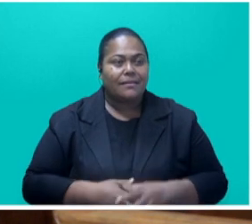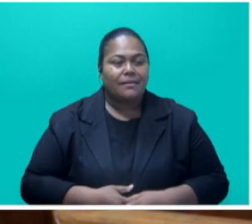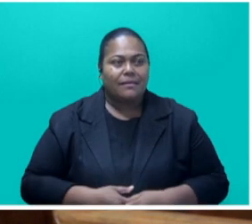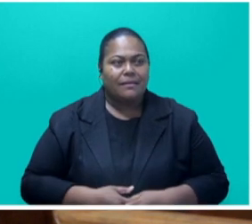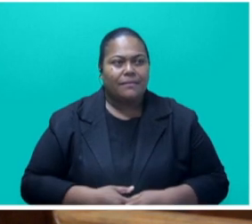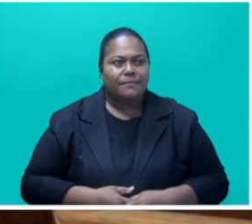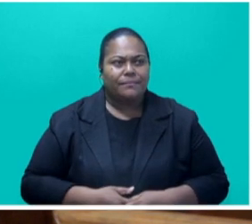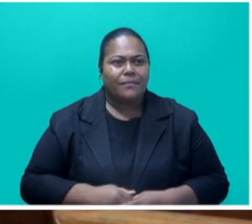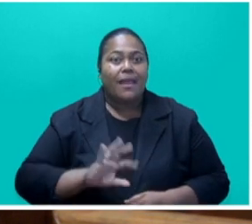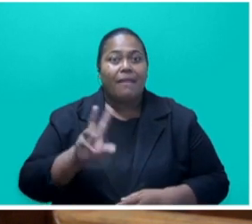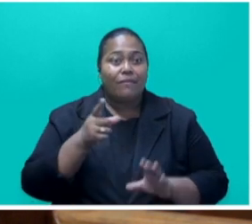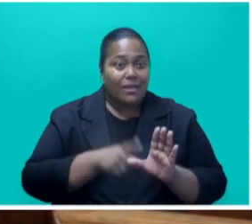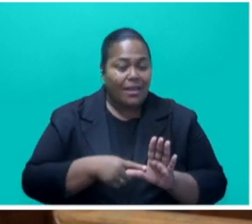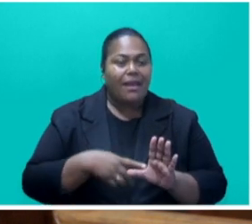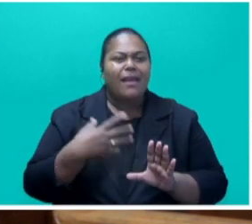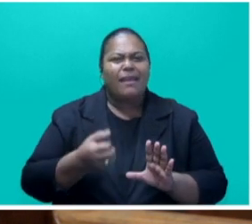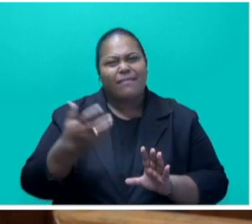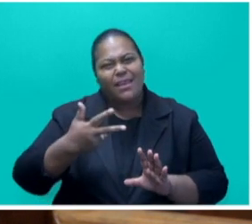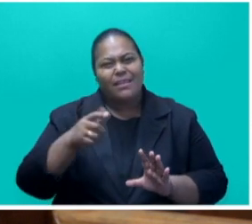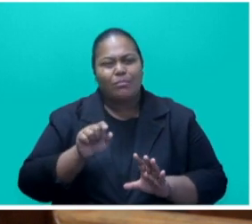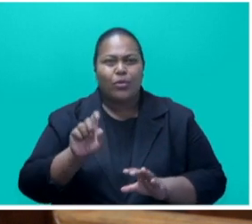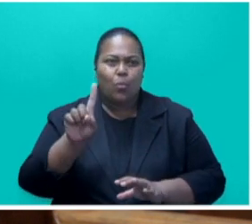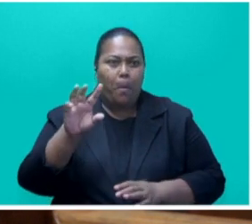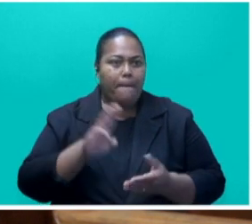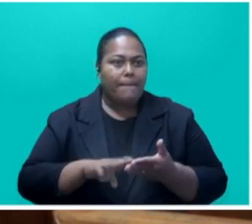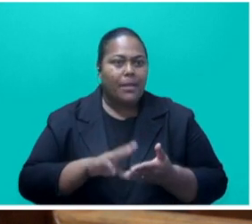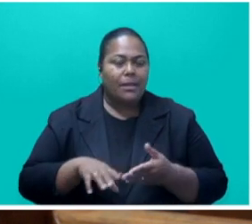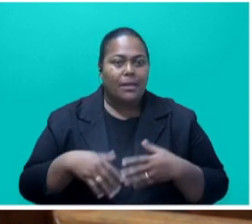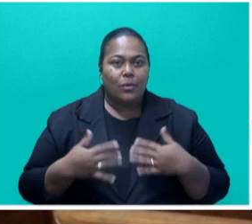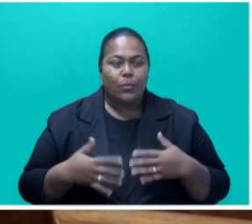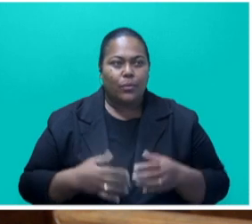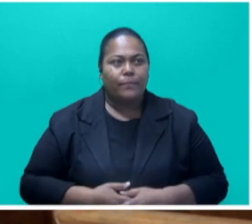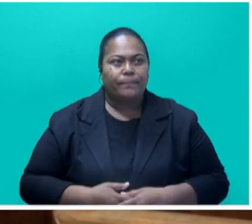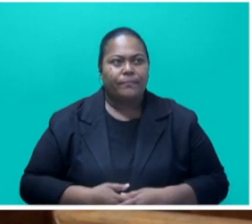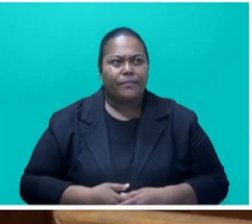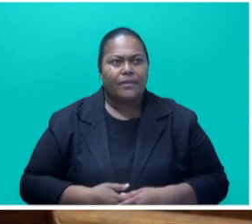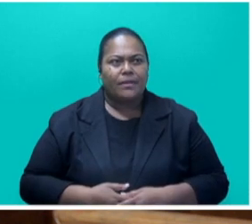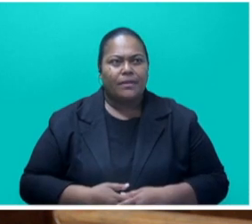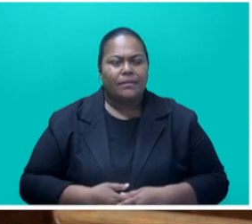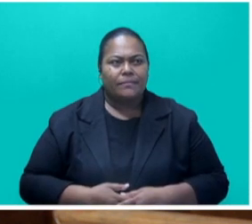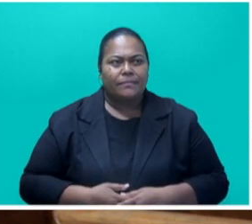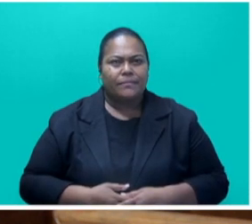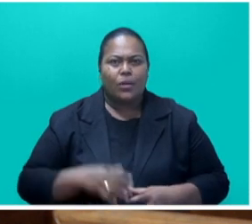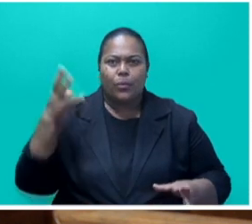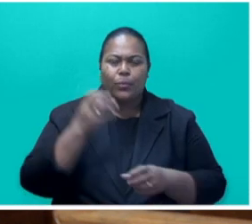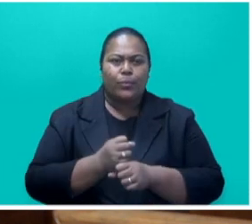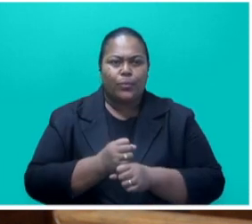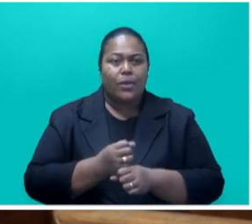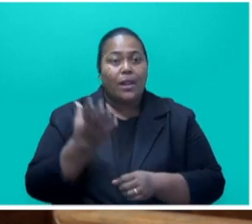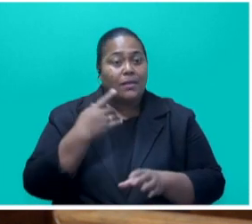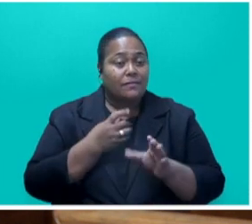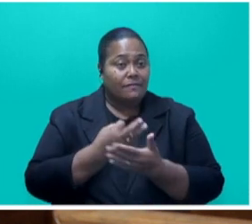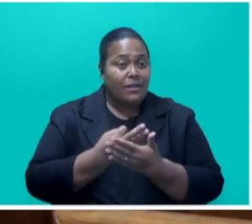18.1 million, and cumulatively a net profit of around 2.5 million in the last financial year.